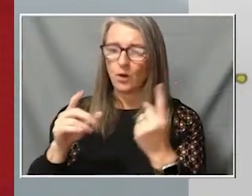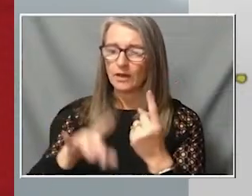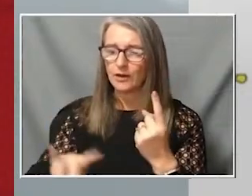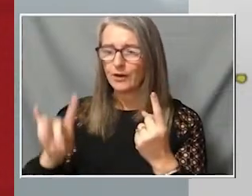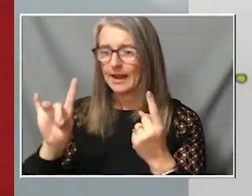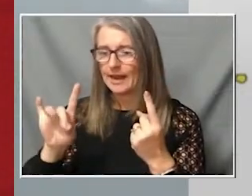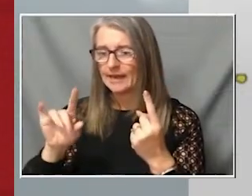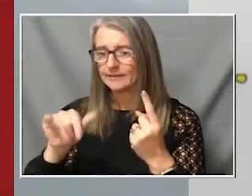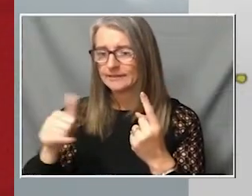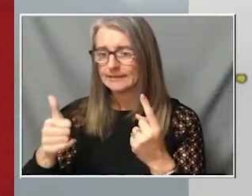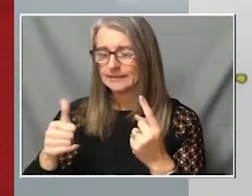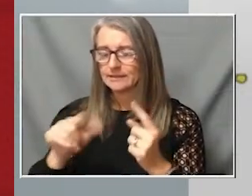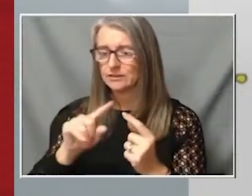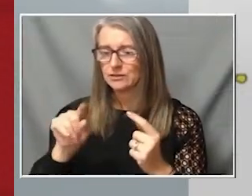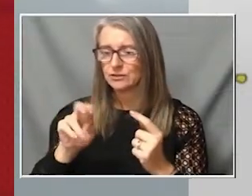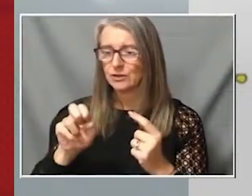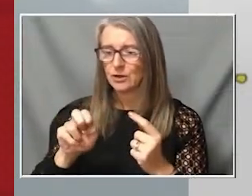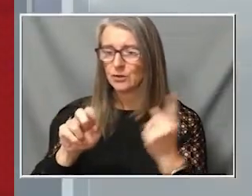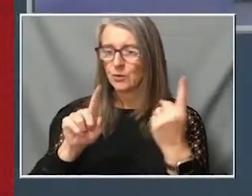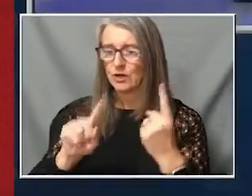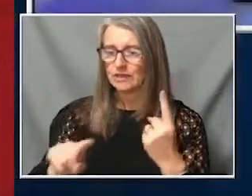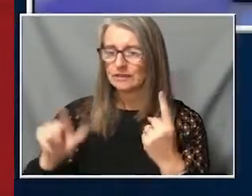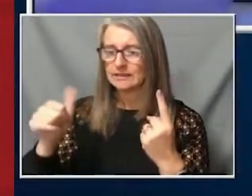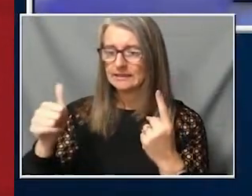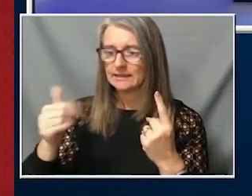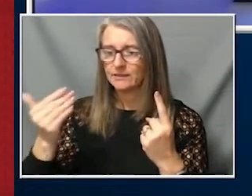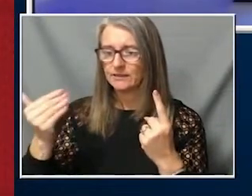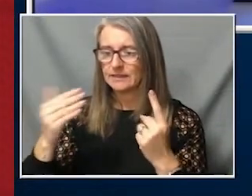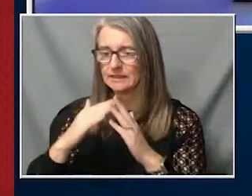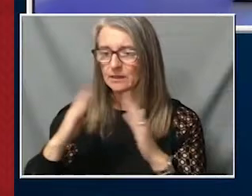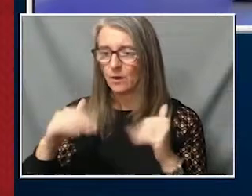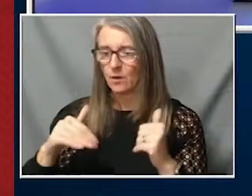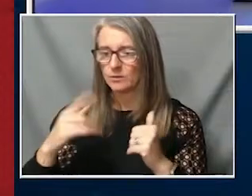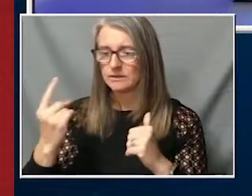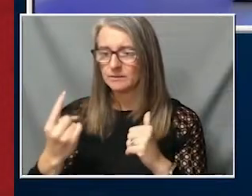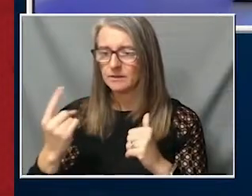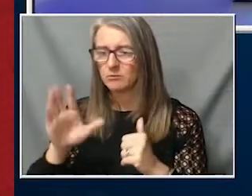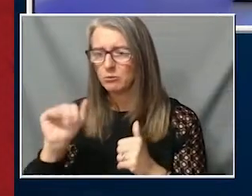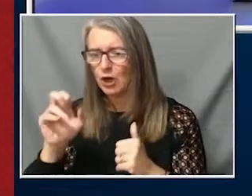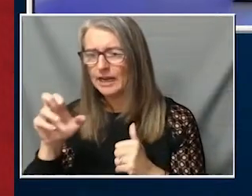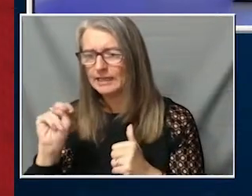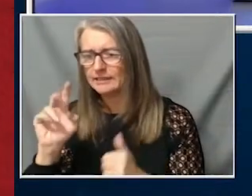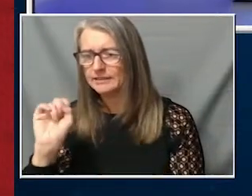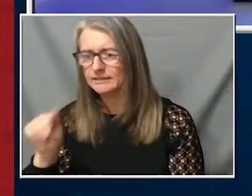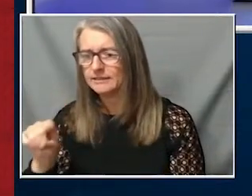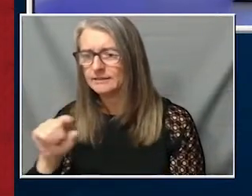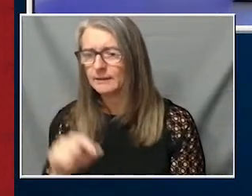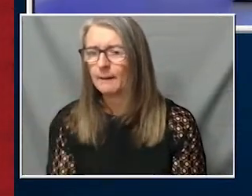zone 3, it's 1 in 10 to 15 homes, something like that. Is that correct, Brian?